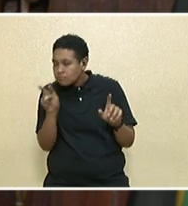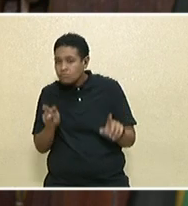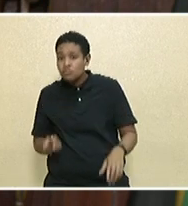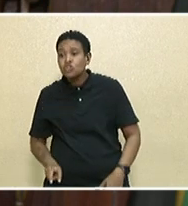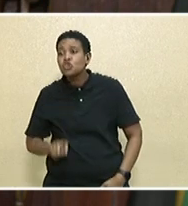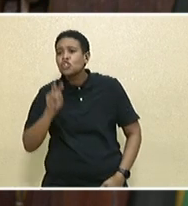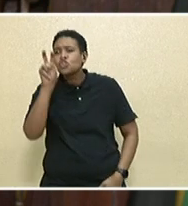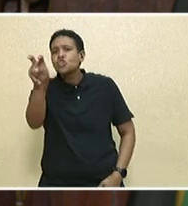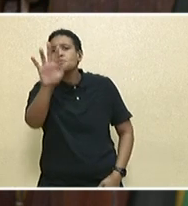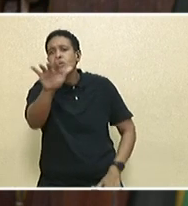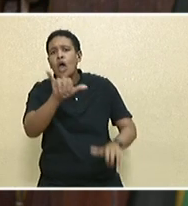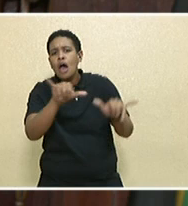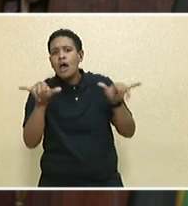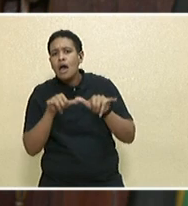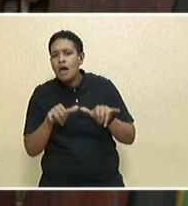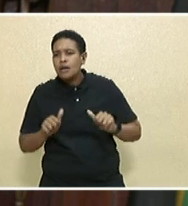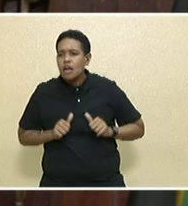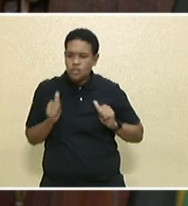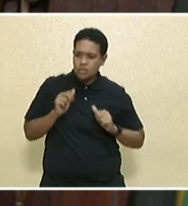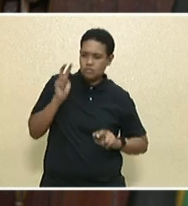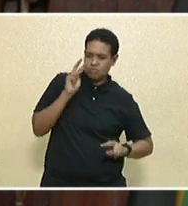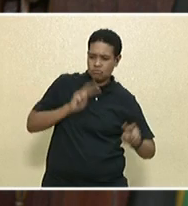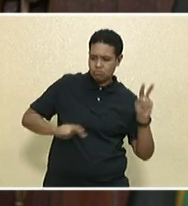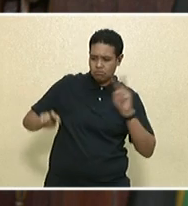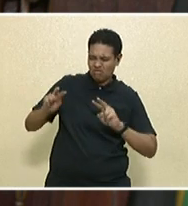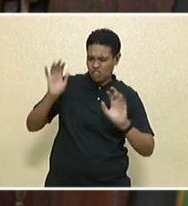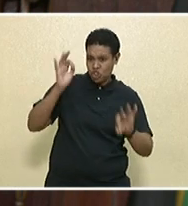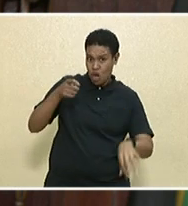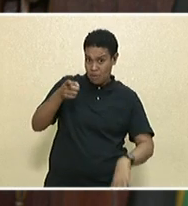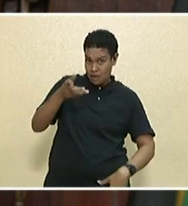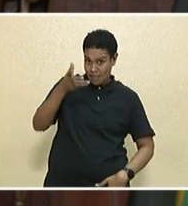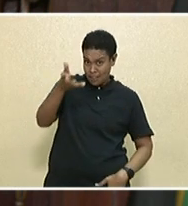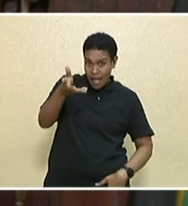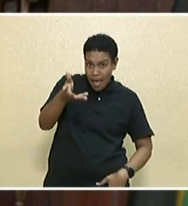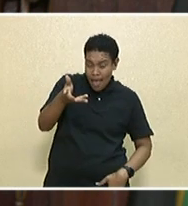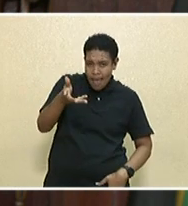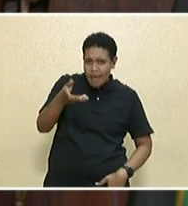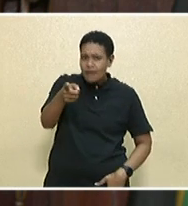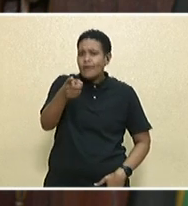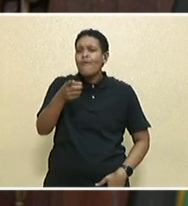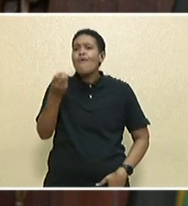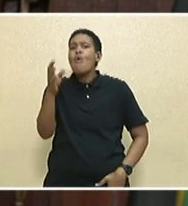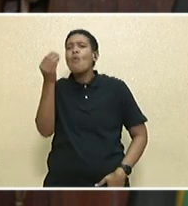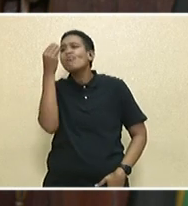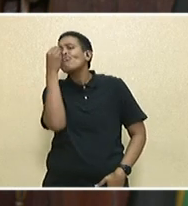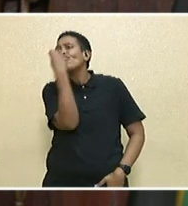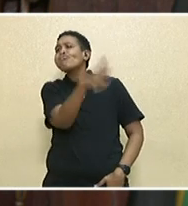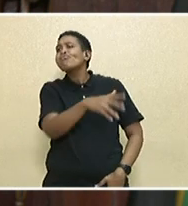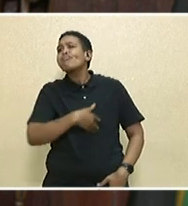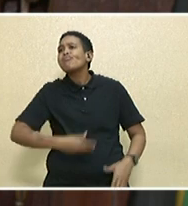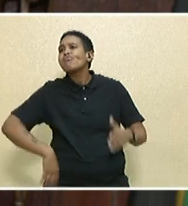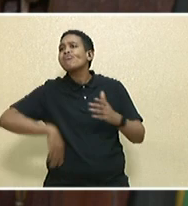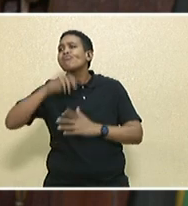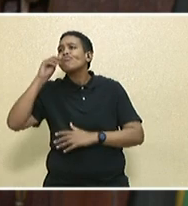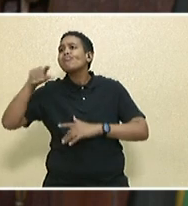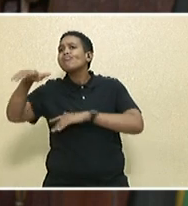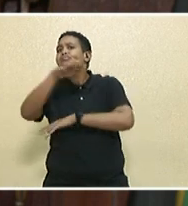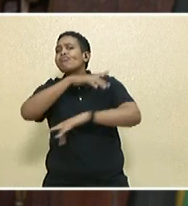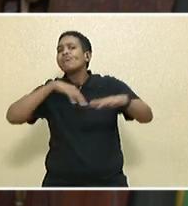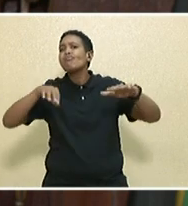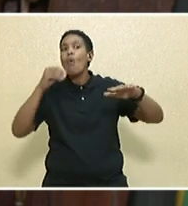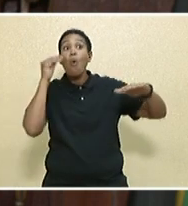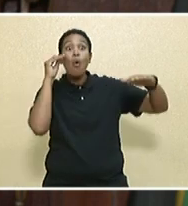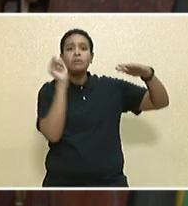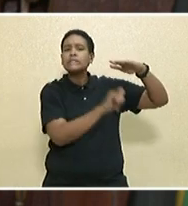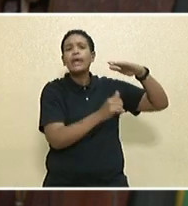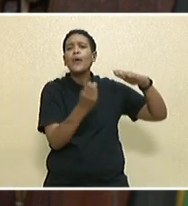visit the address, and to determine whether or not you are actually maintaining the self-quarantine or the home